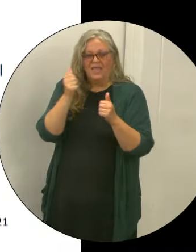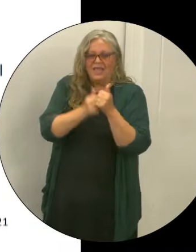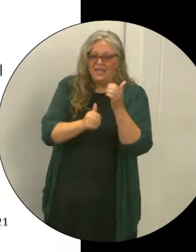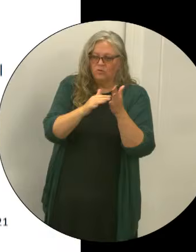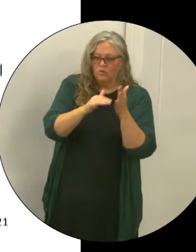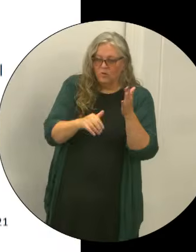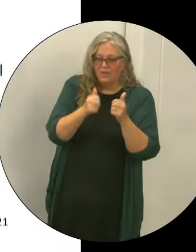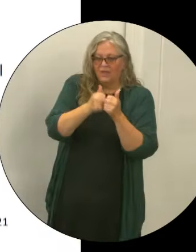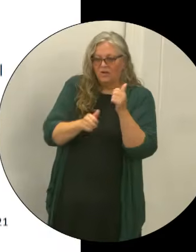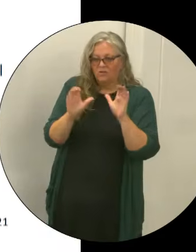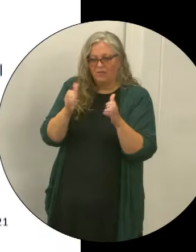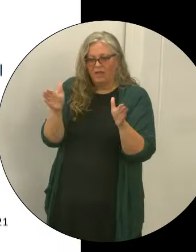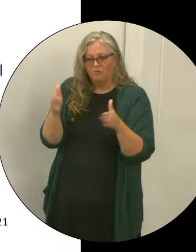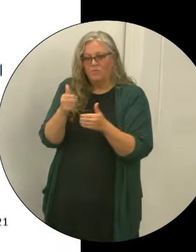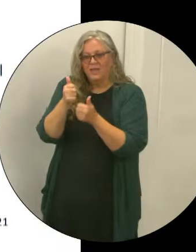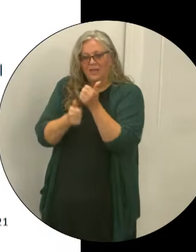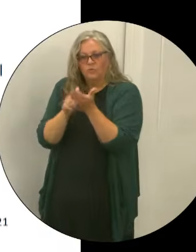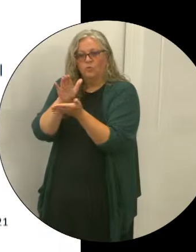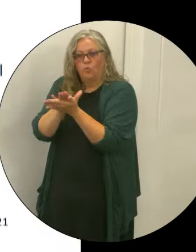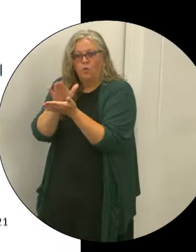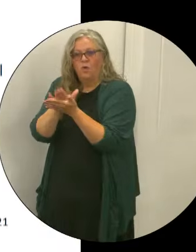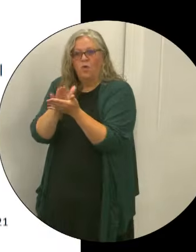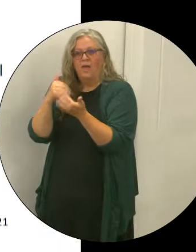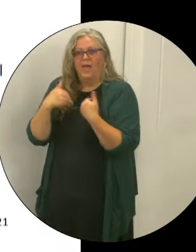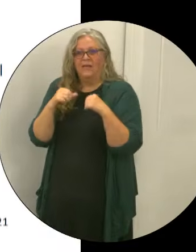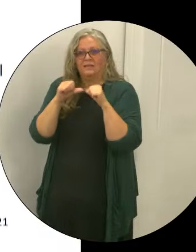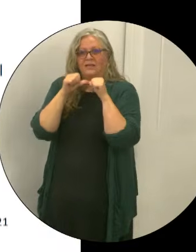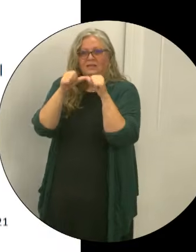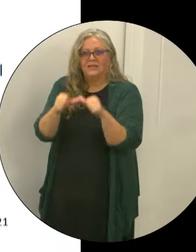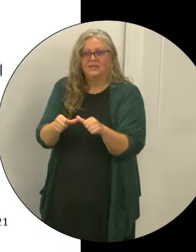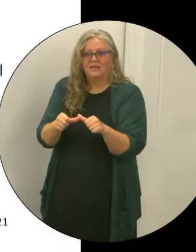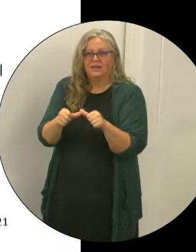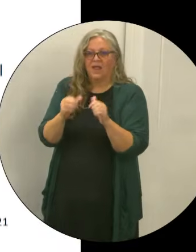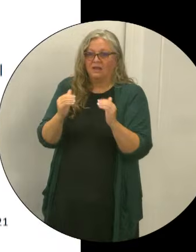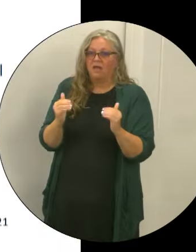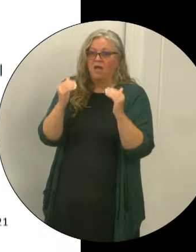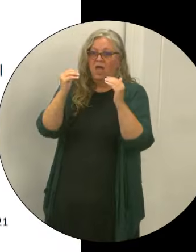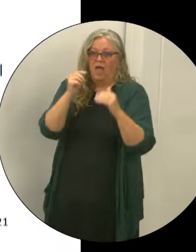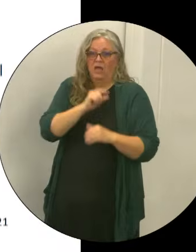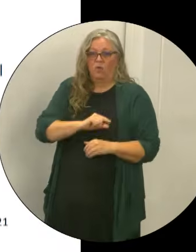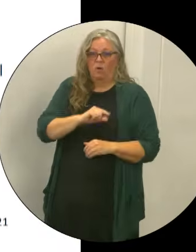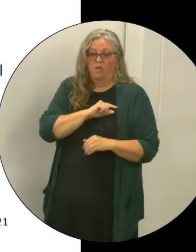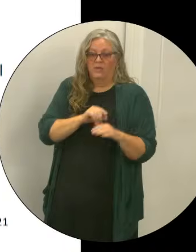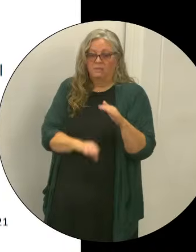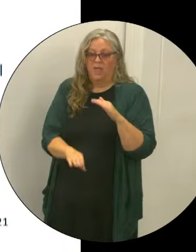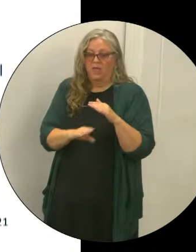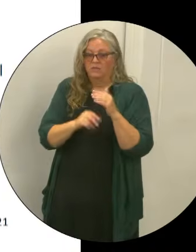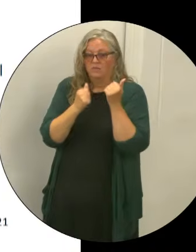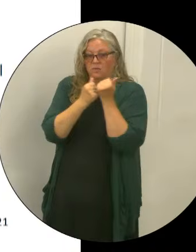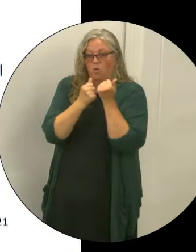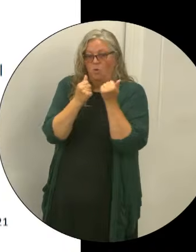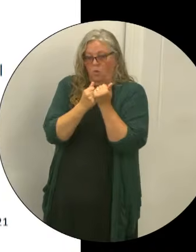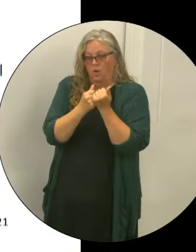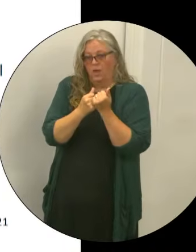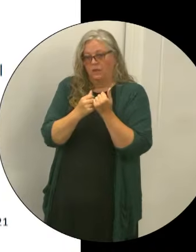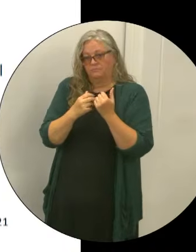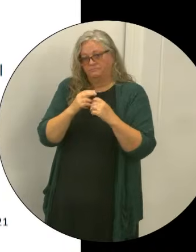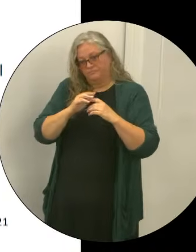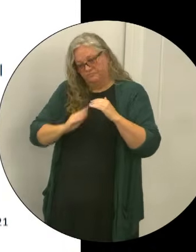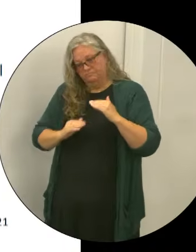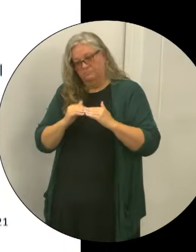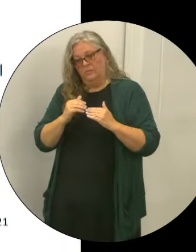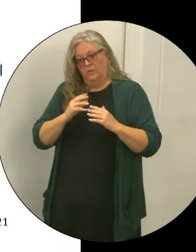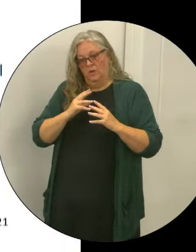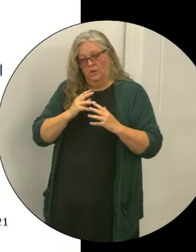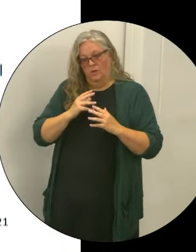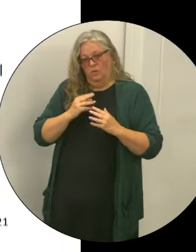classroom and every school experiences a consistent and high-quality baseline of support and well-being. This